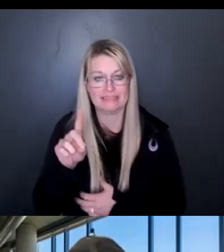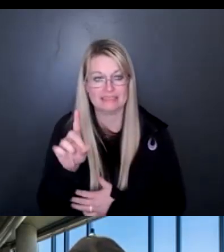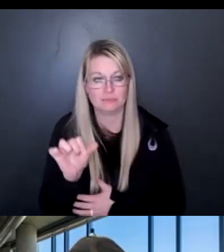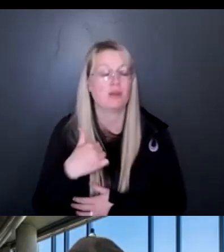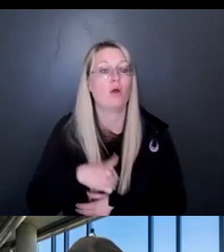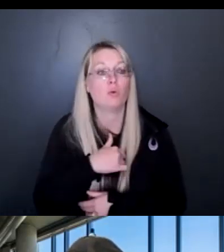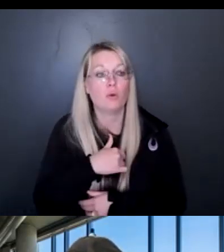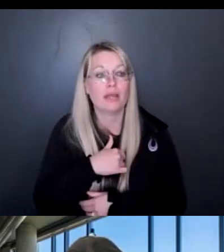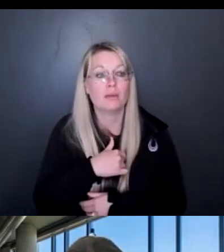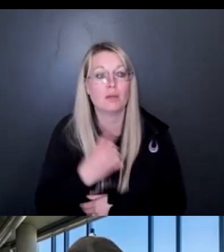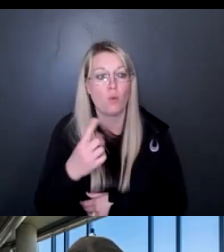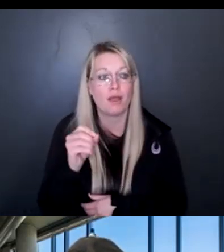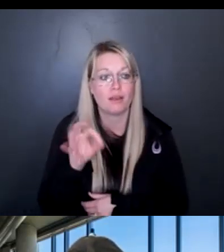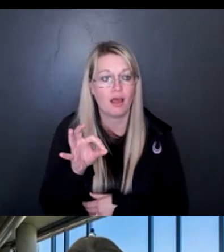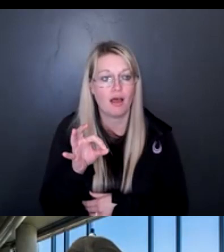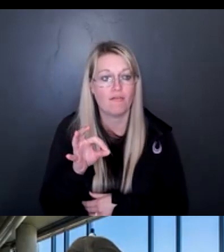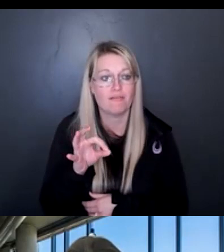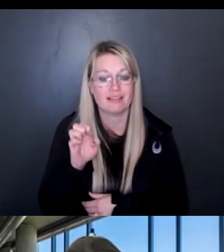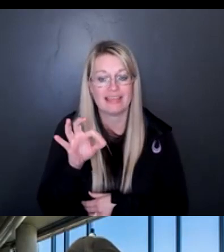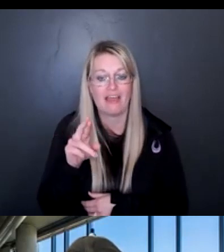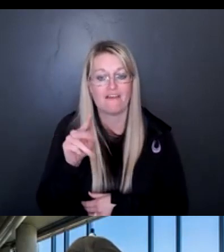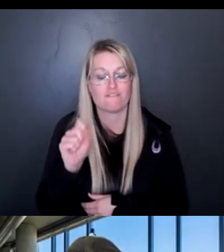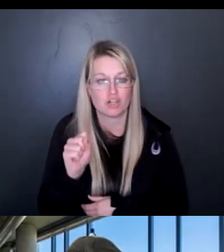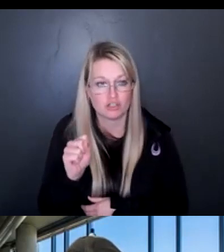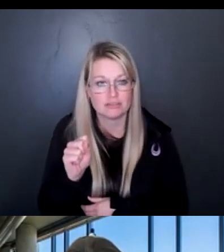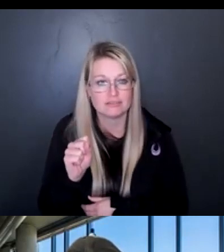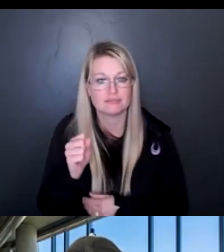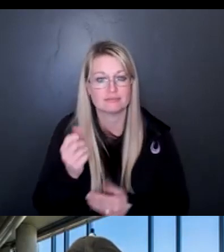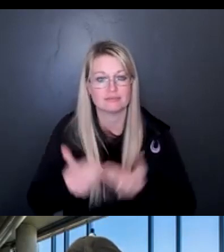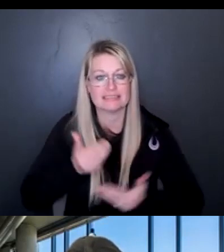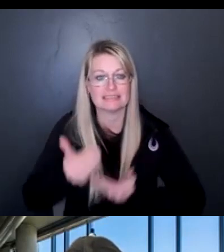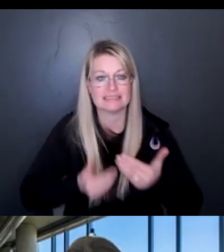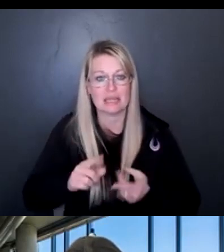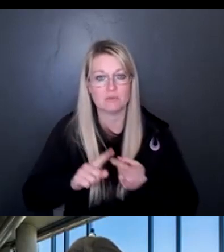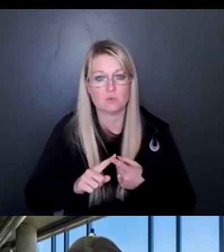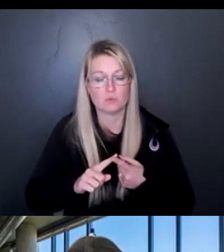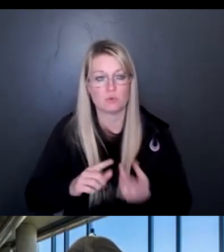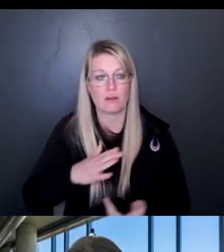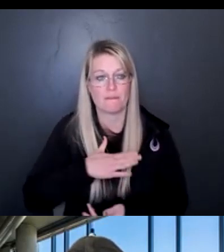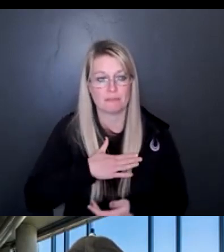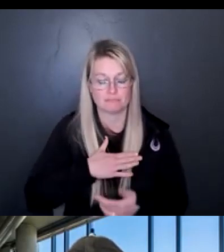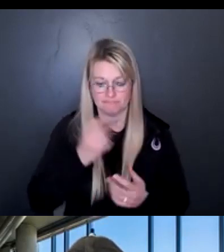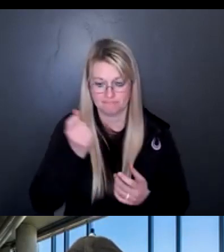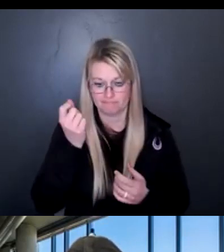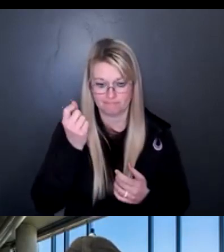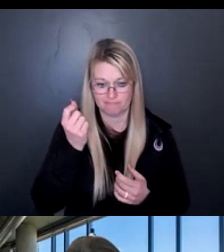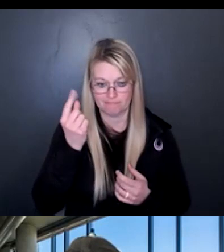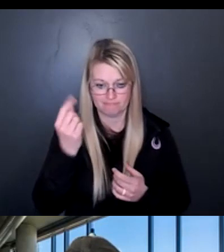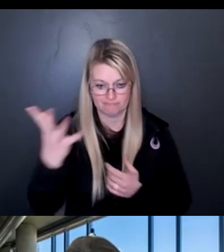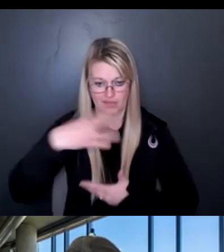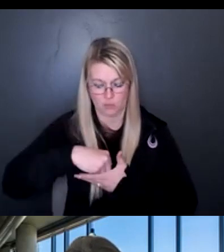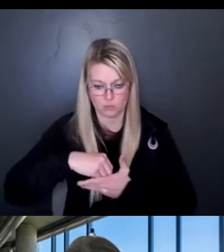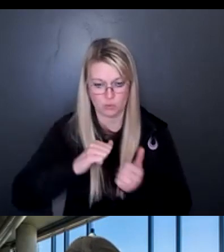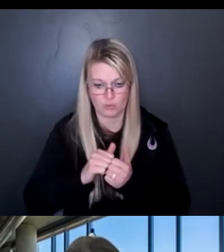will be one of the efforts and steps to mainstream and institutionalize the inclusion and disability